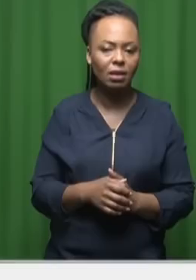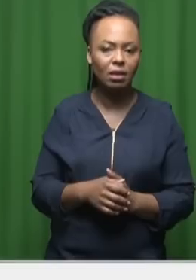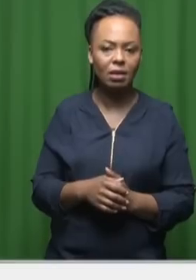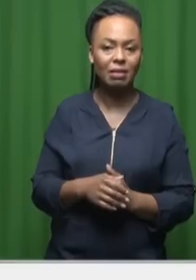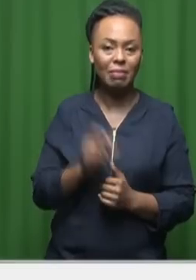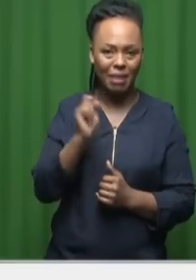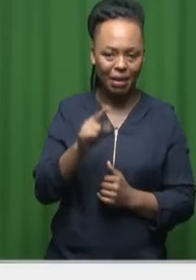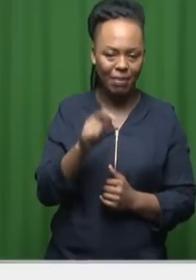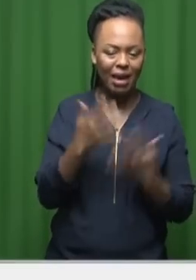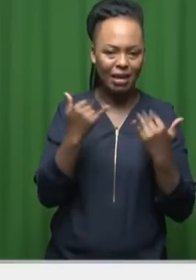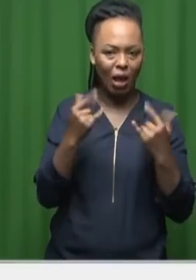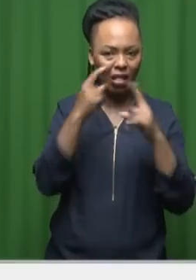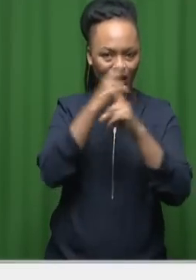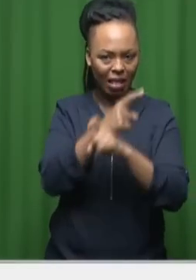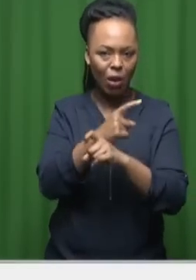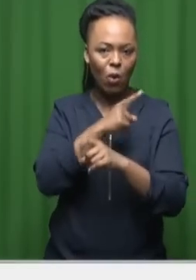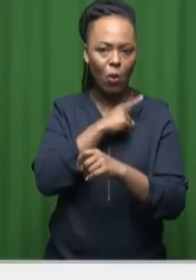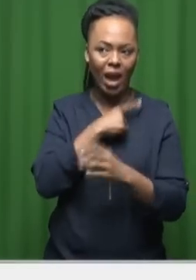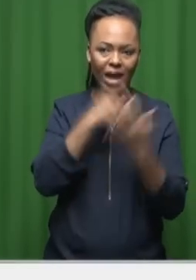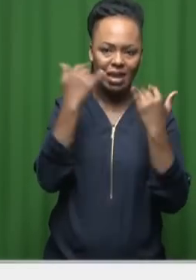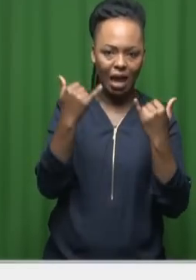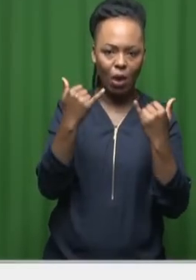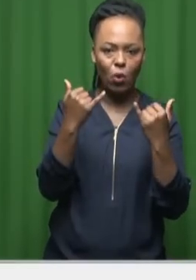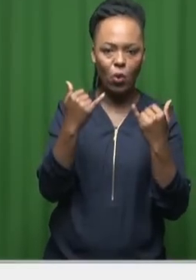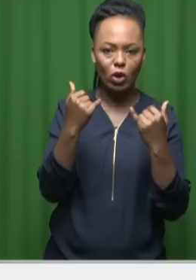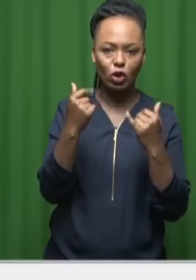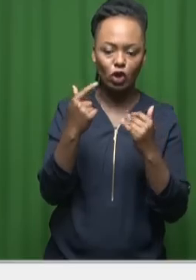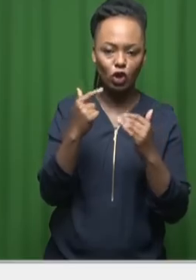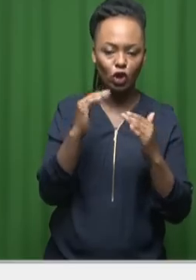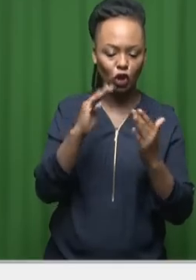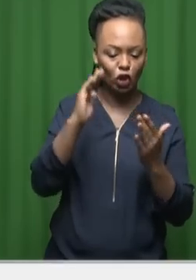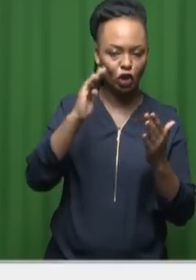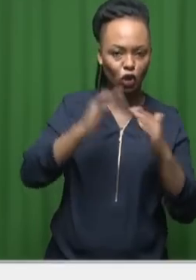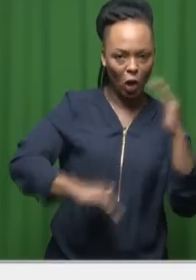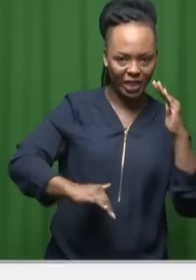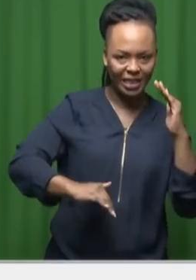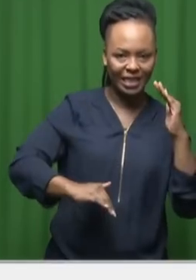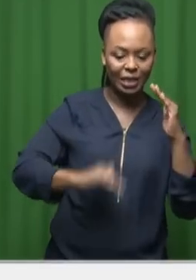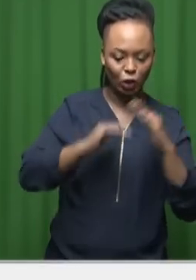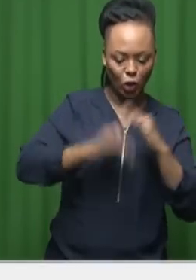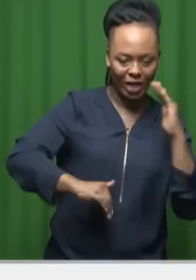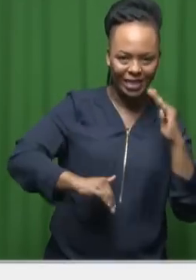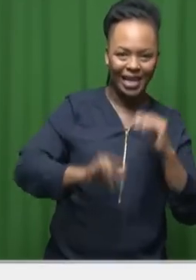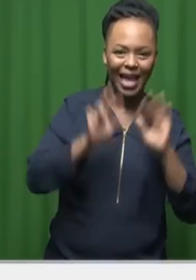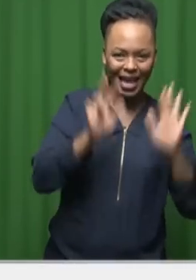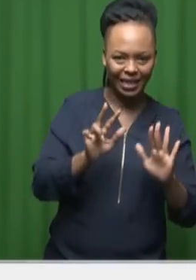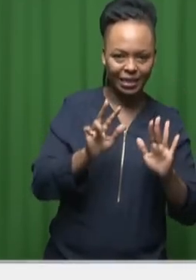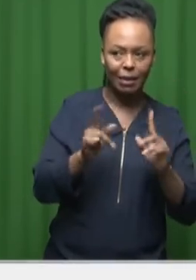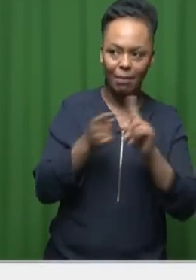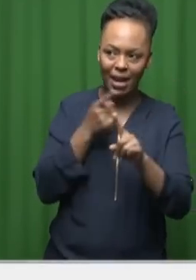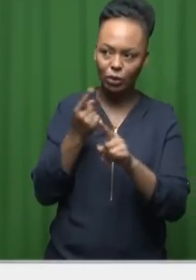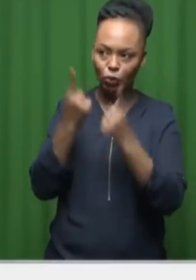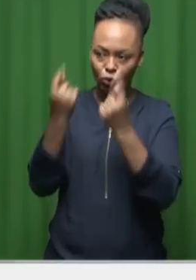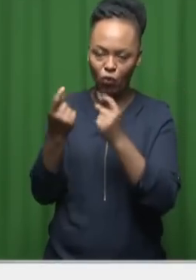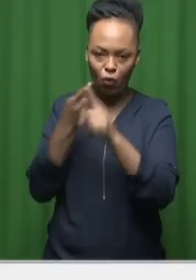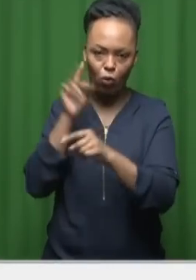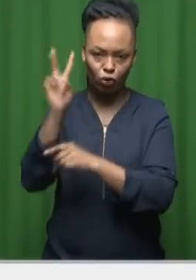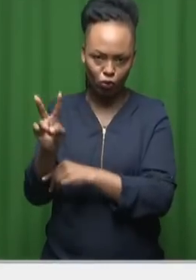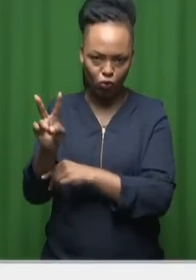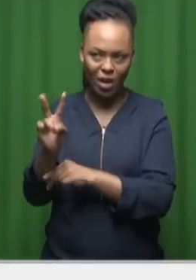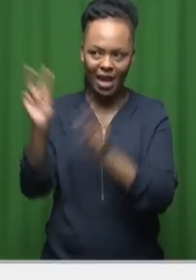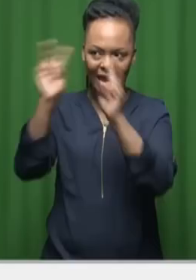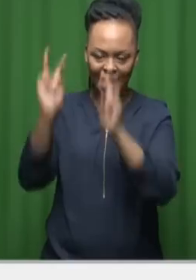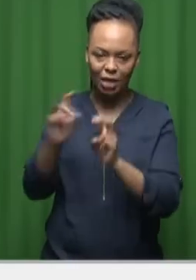semantics. We have been short of nearly 8, but it's made up from 2 from the energy intensive